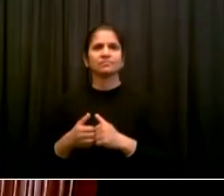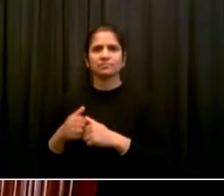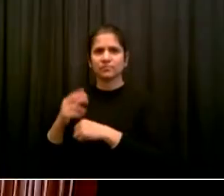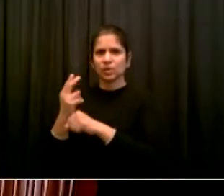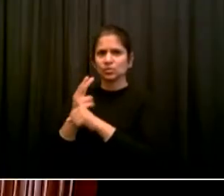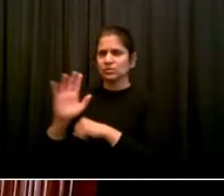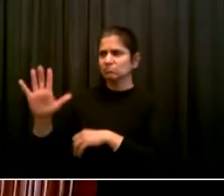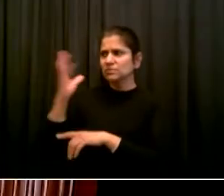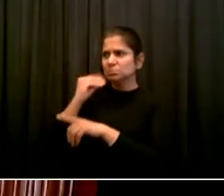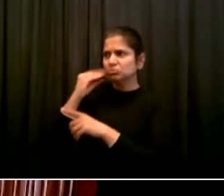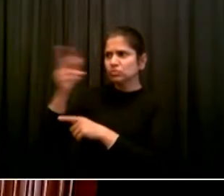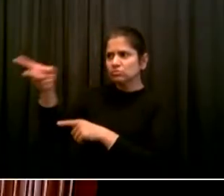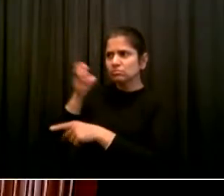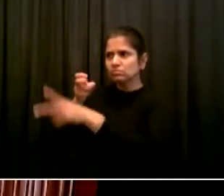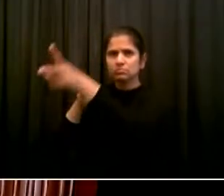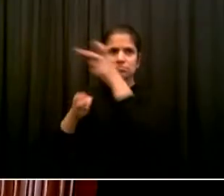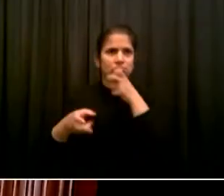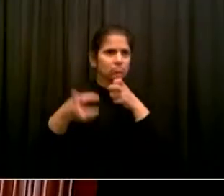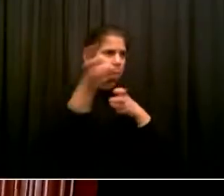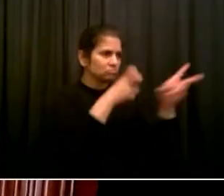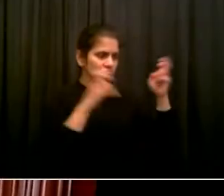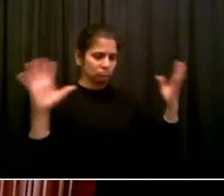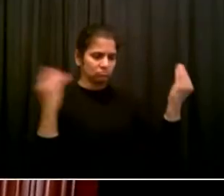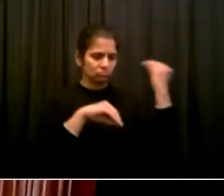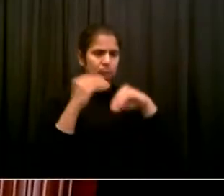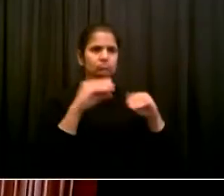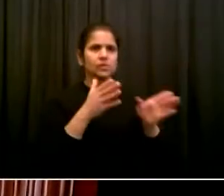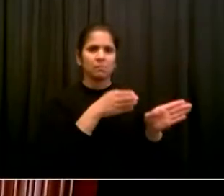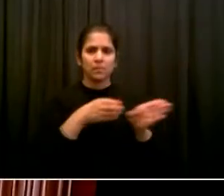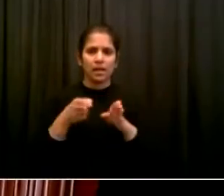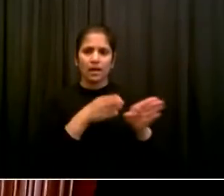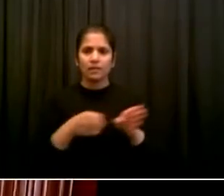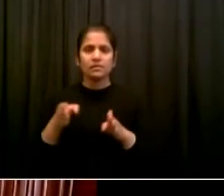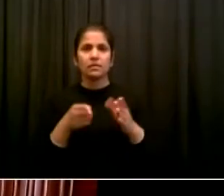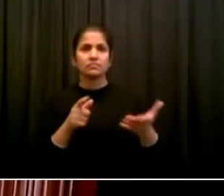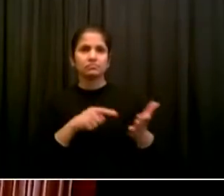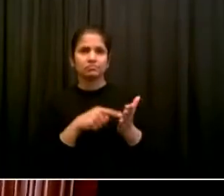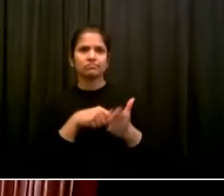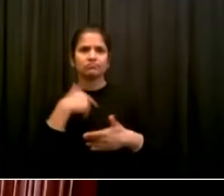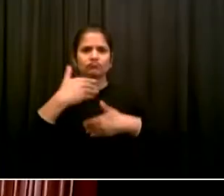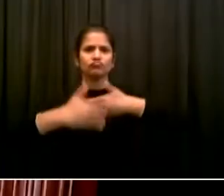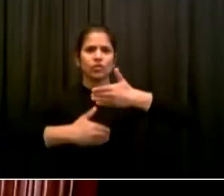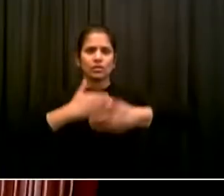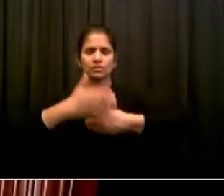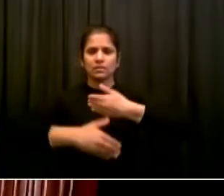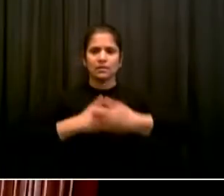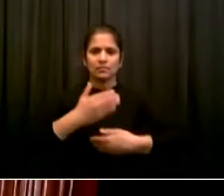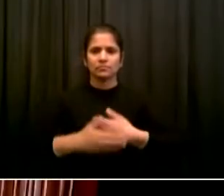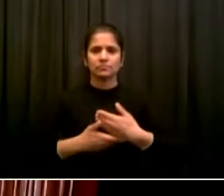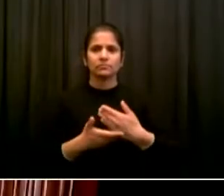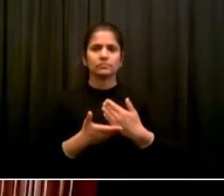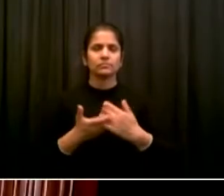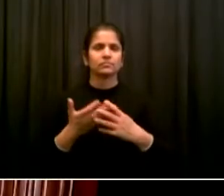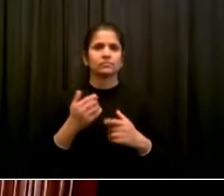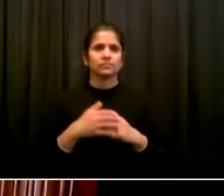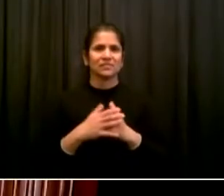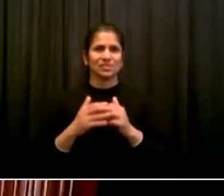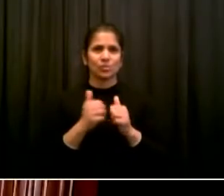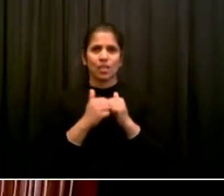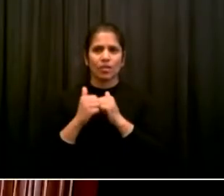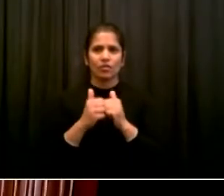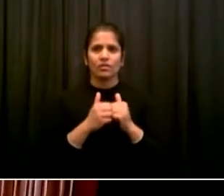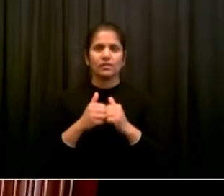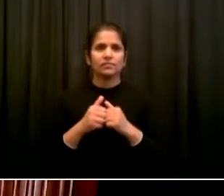and also aspirational. Going through this process with my co-sponsors, Jennifer and our team has been an absolute